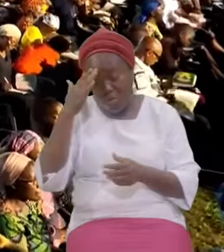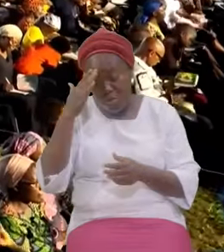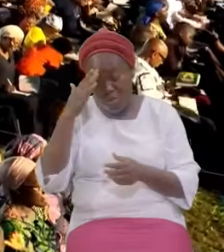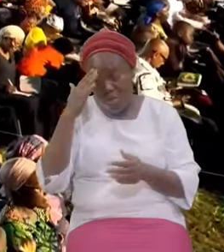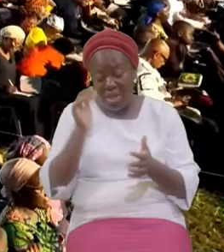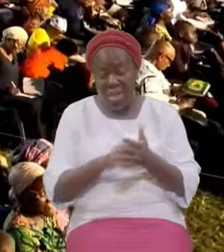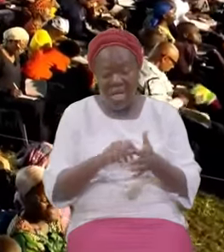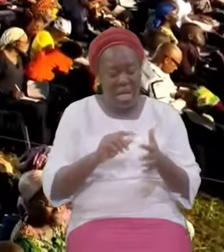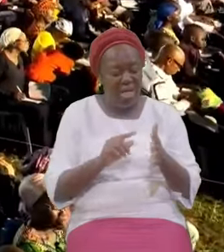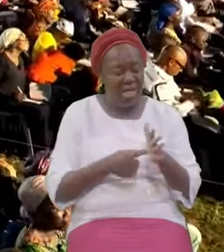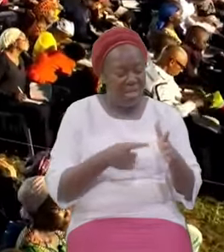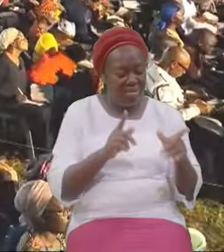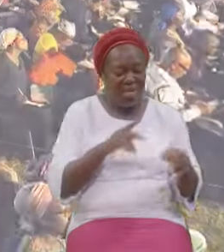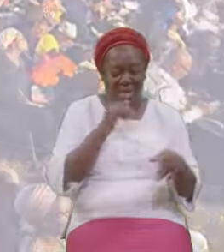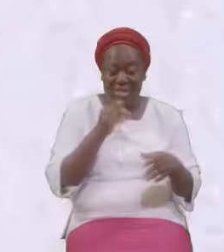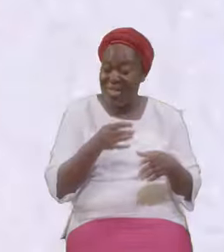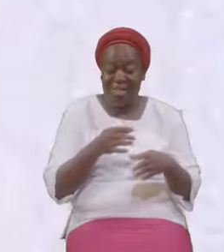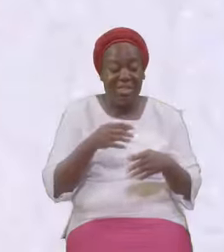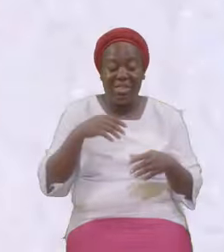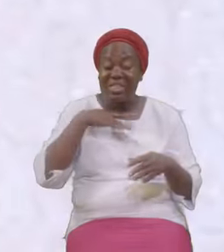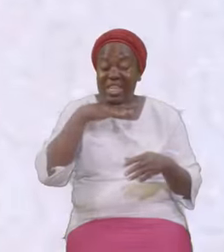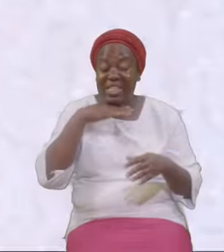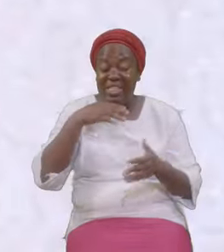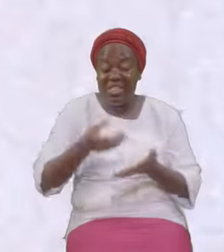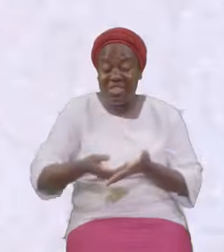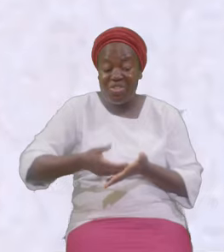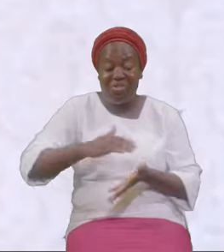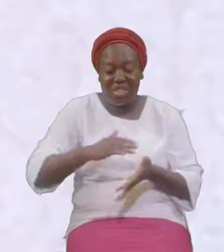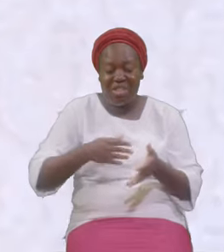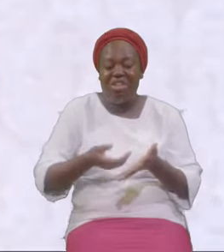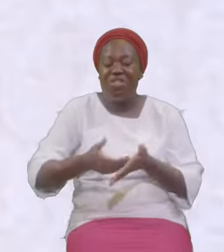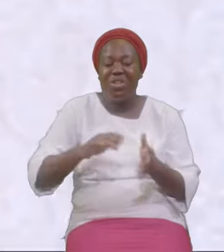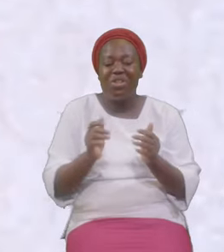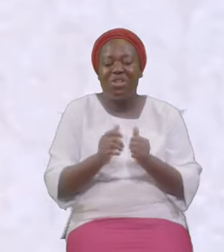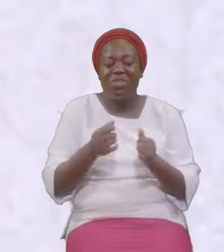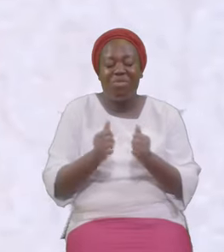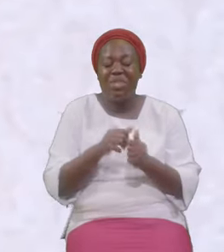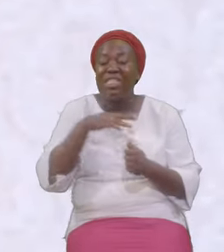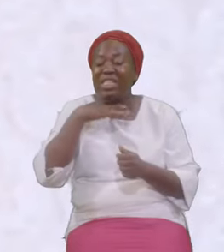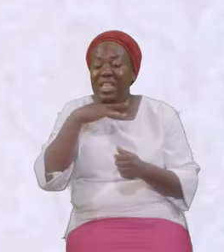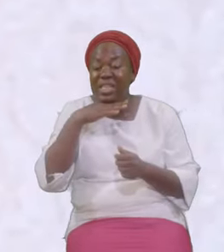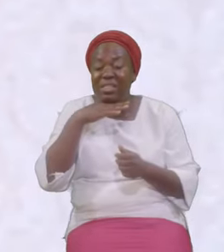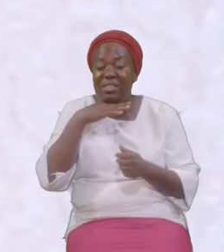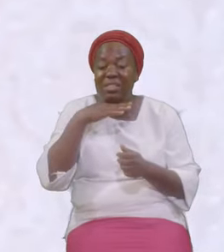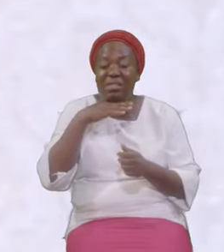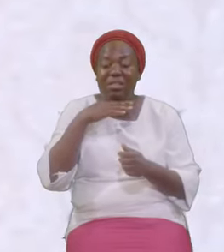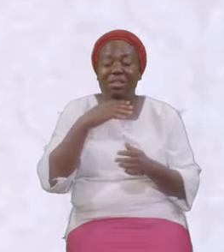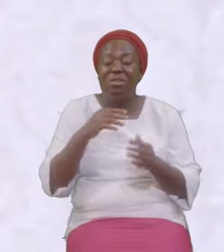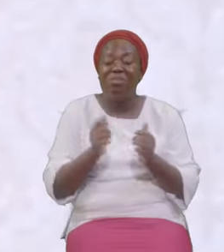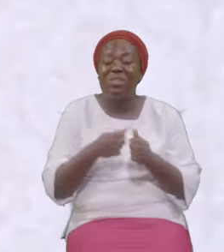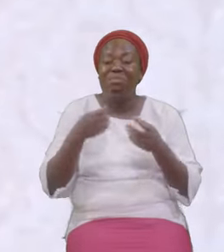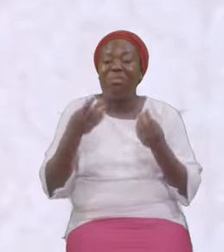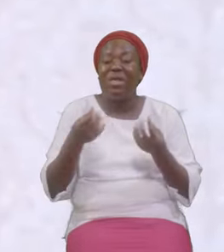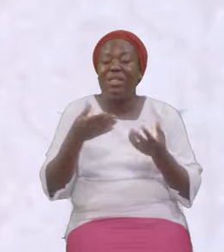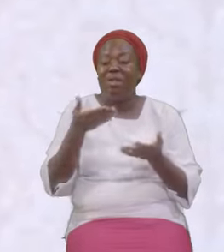dirty rich. Rich, but dirty. Rich. A lot of bad things, evil